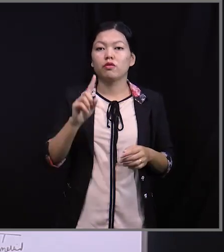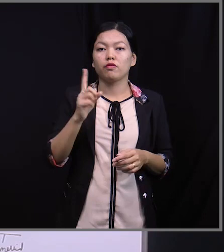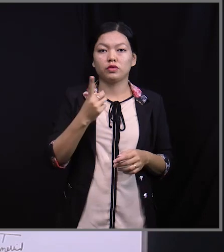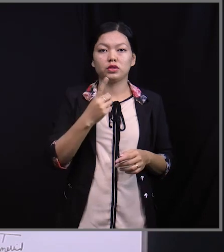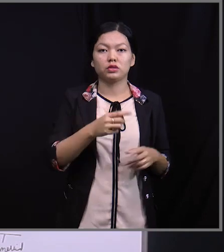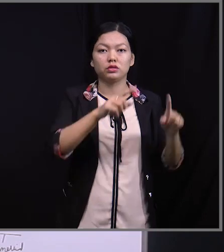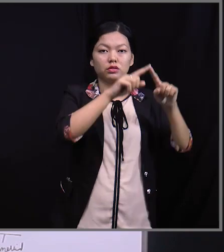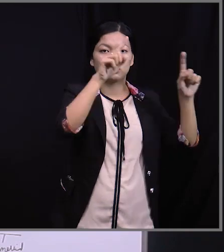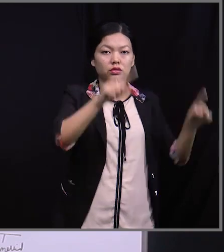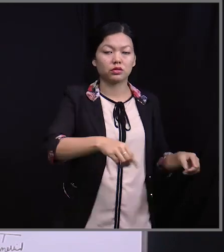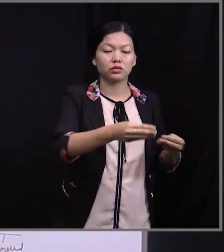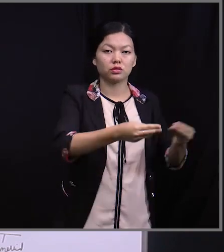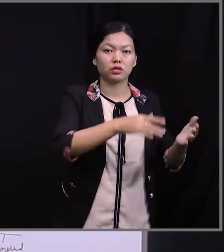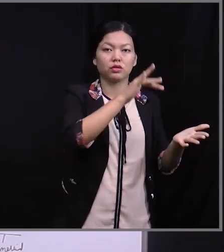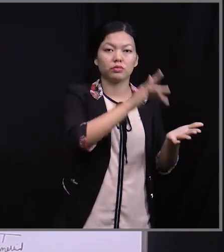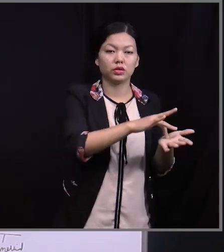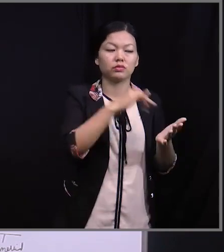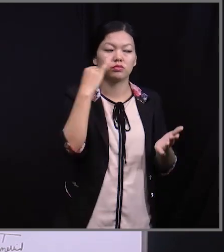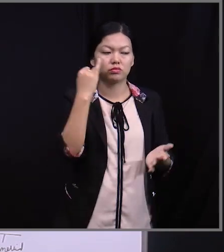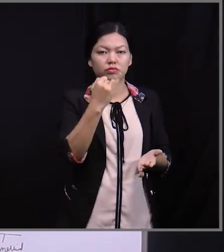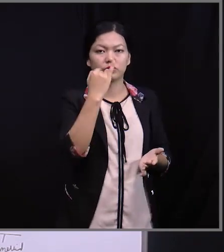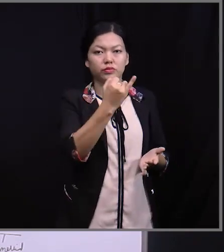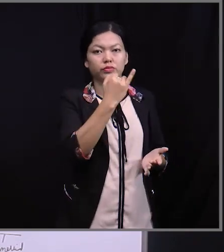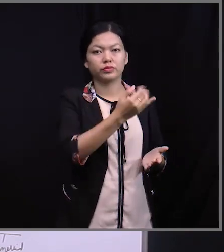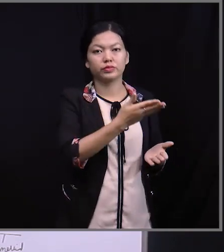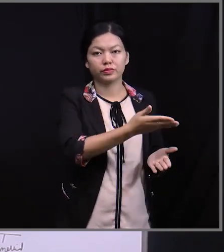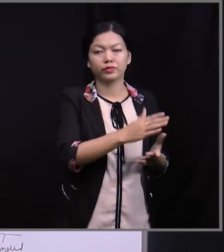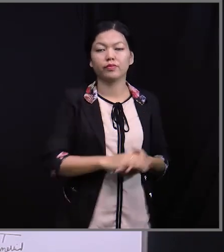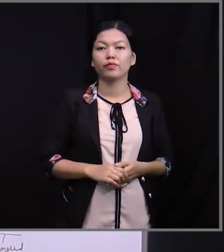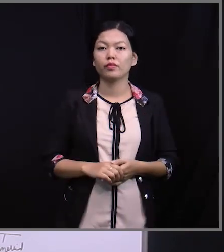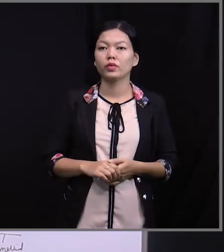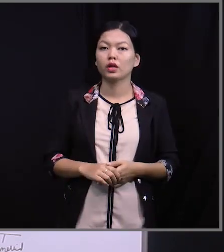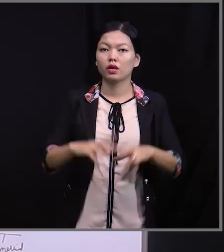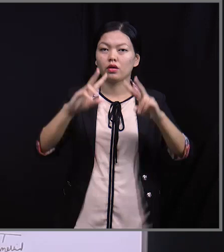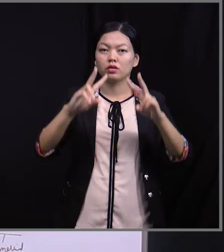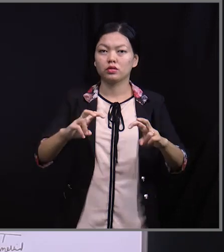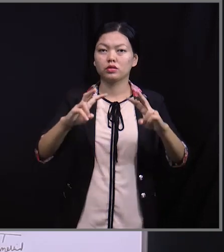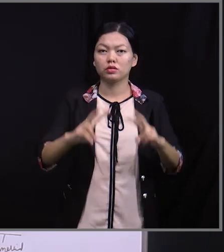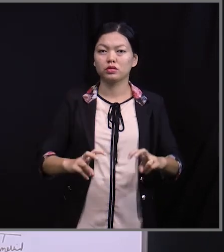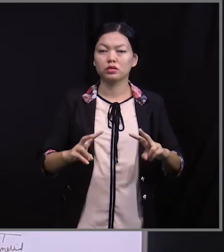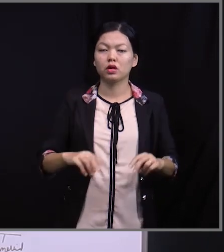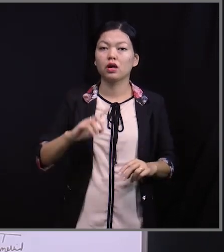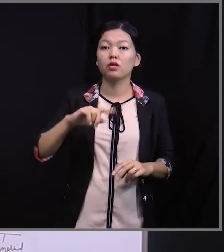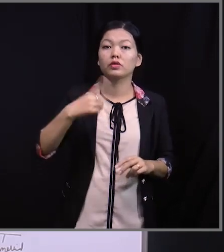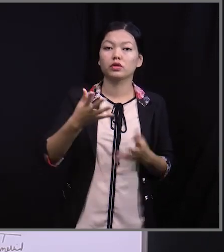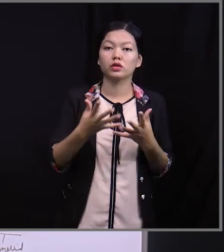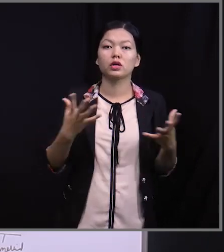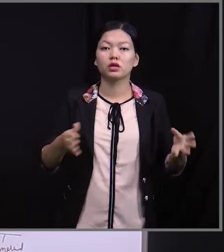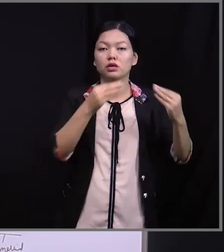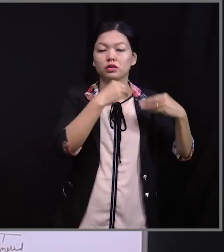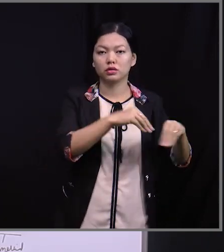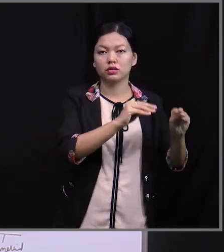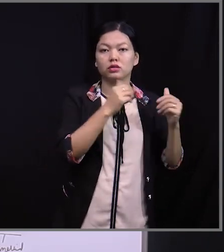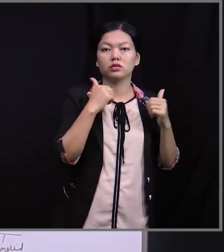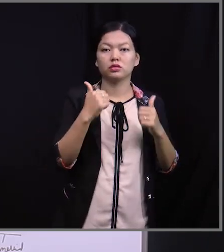resources, and from where will we get the resources. So thorough knowledge and investigation of the product is very important. The next